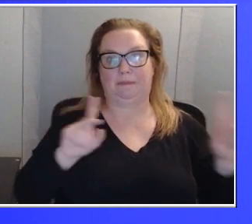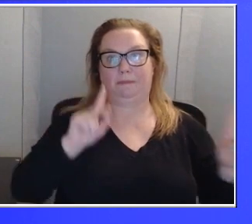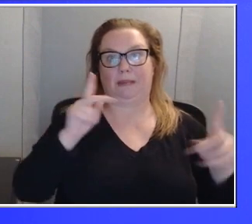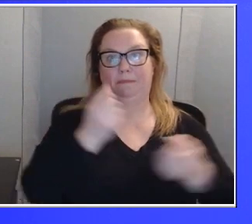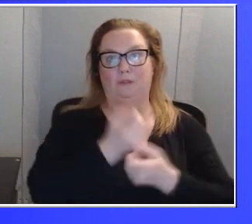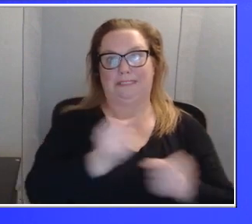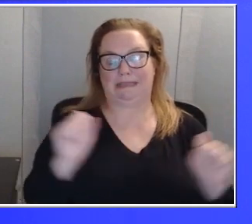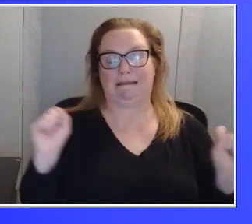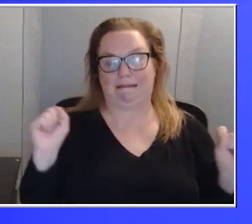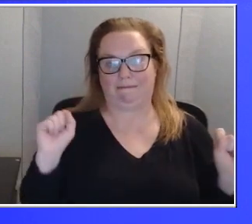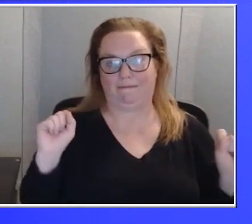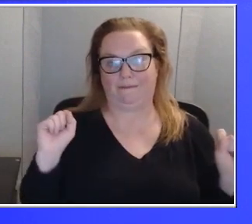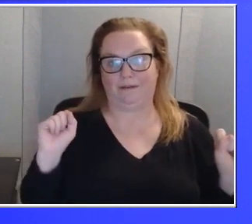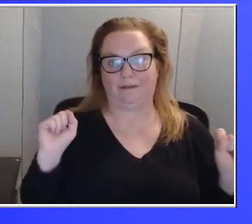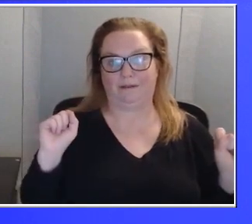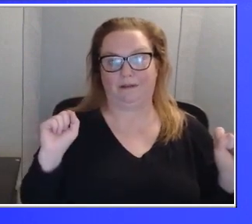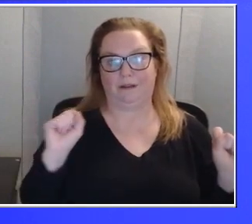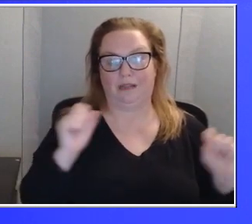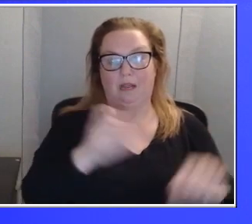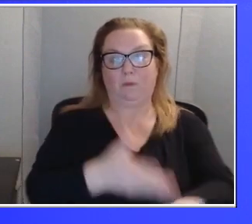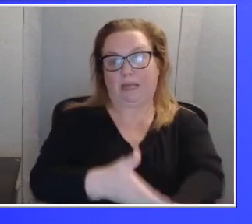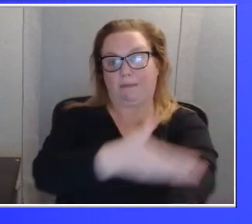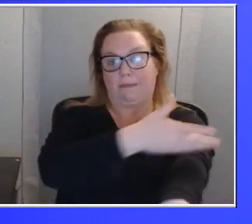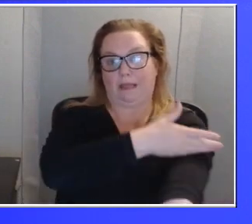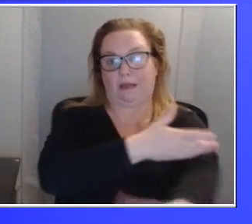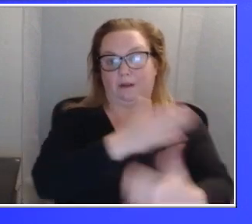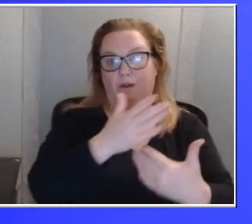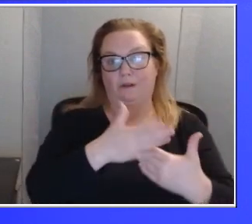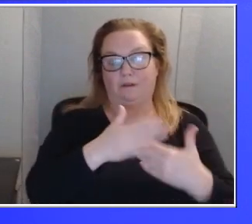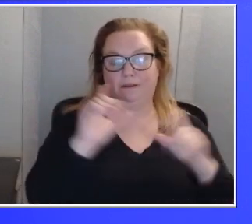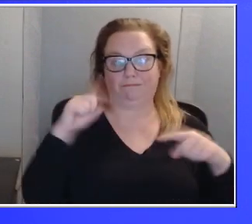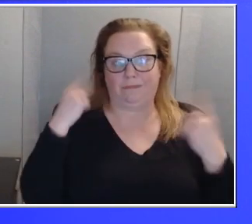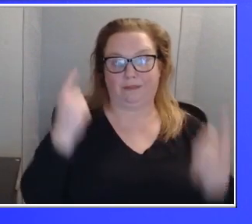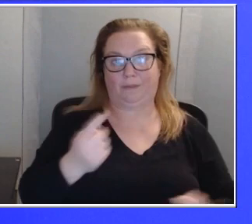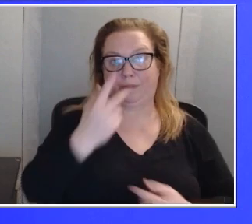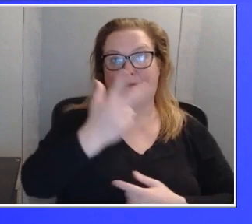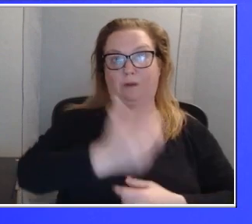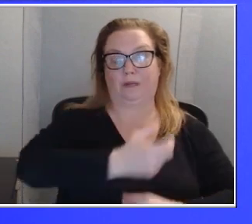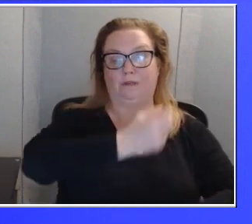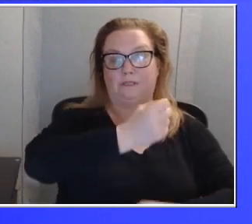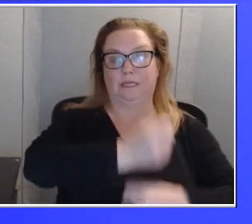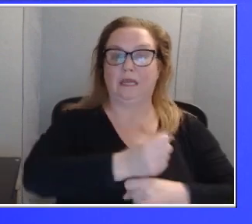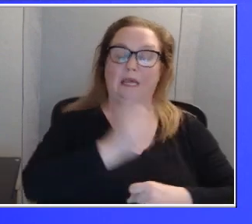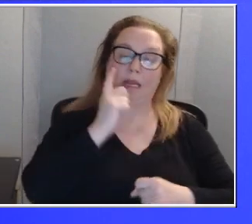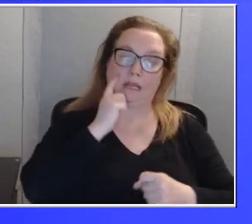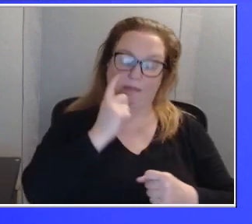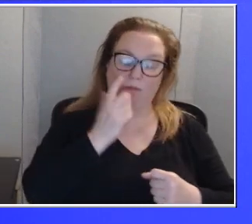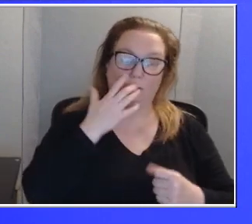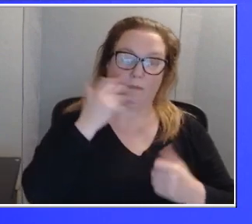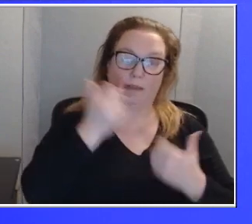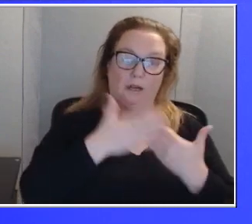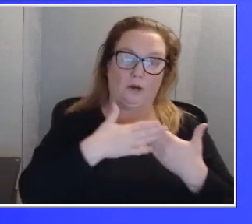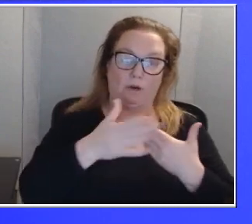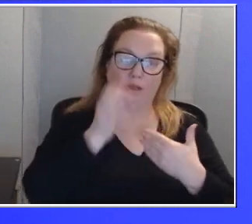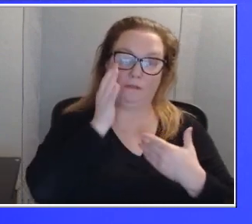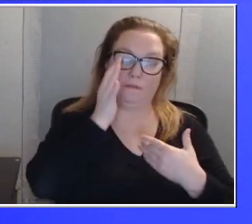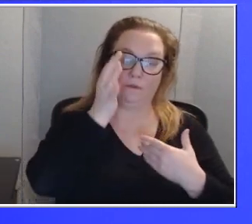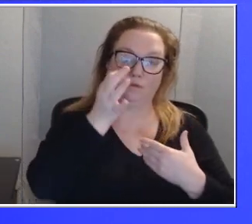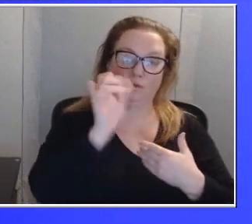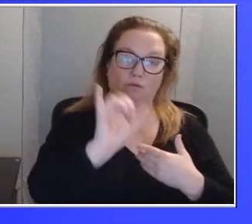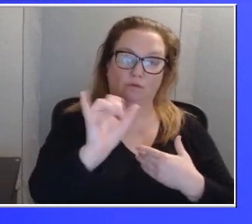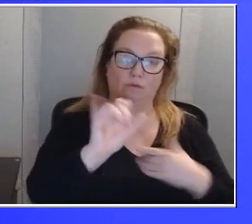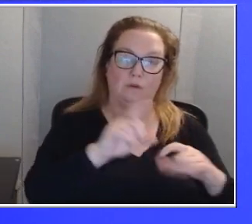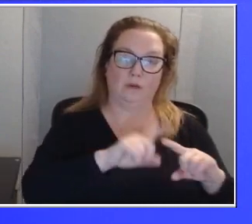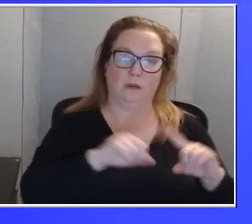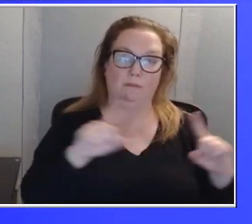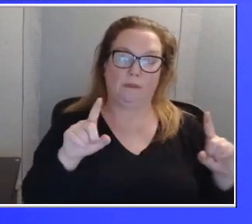safe. And we got better at that throughout the pandemic, and I think we will be better at it in the future. But we